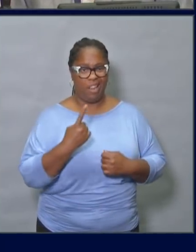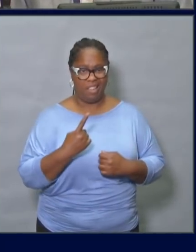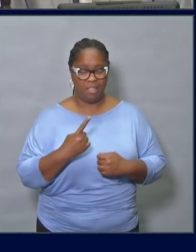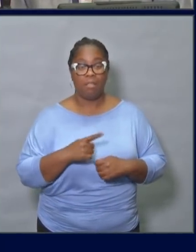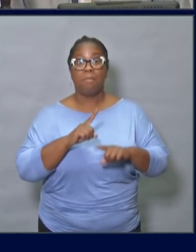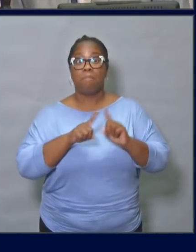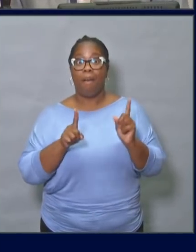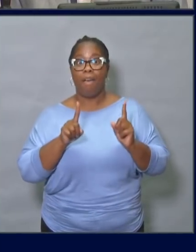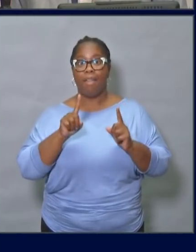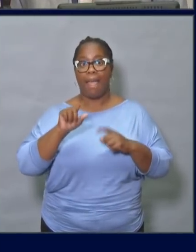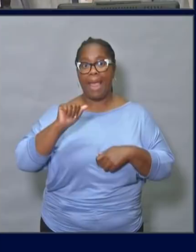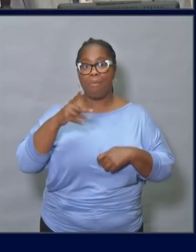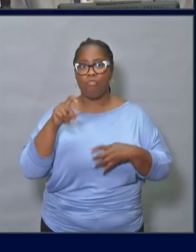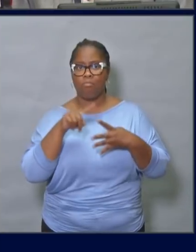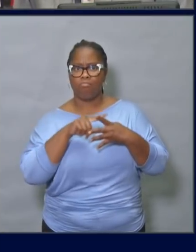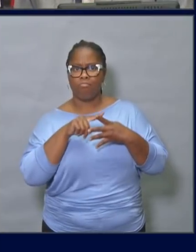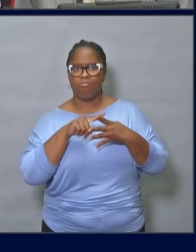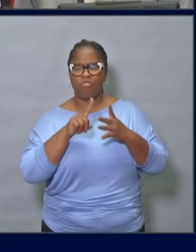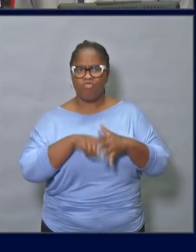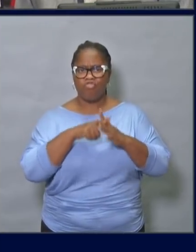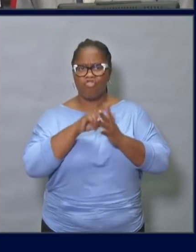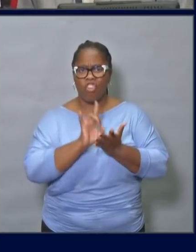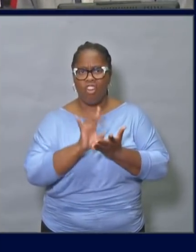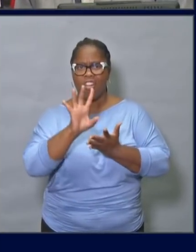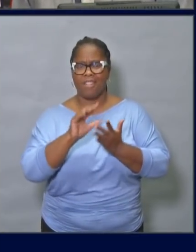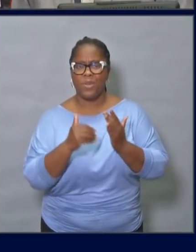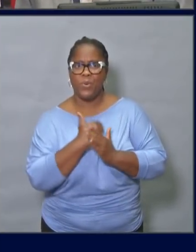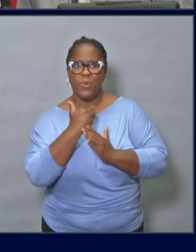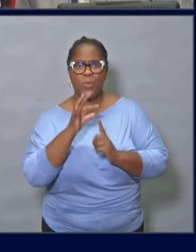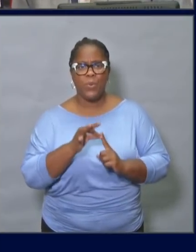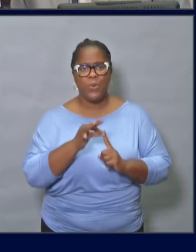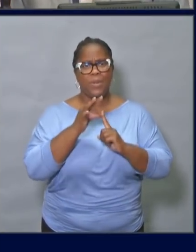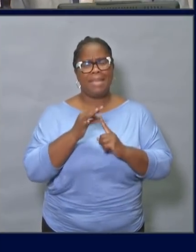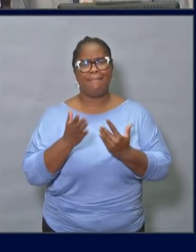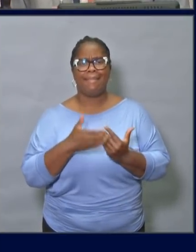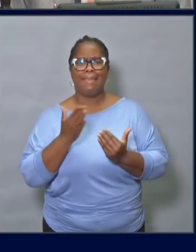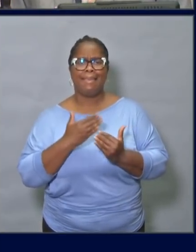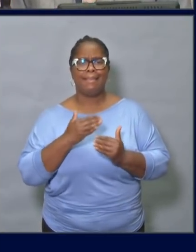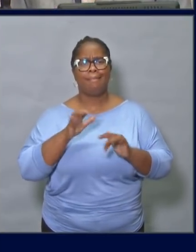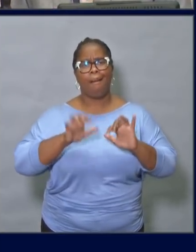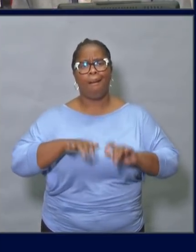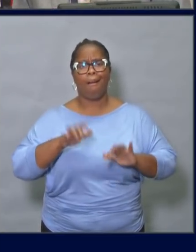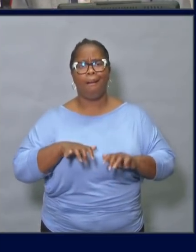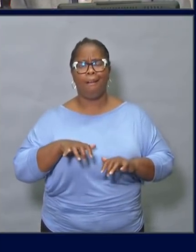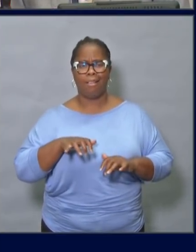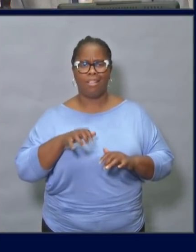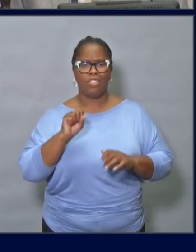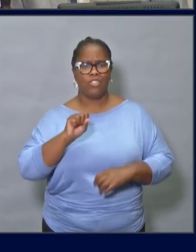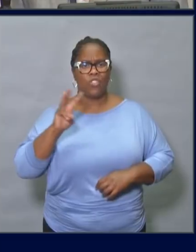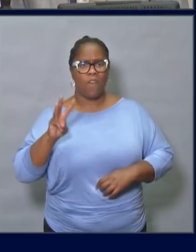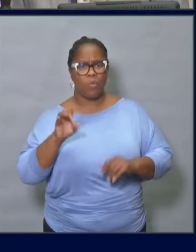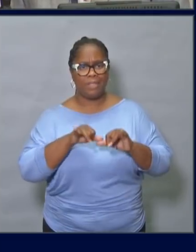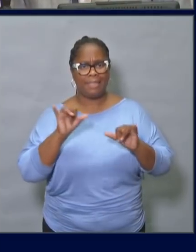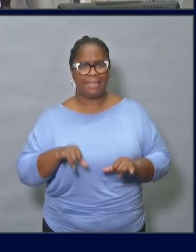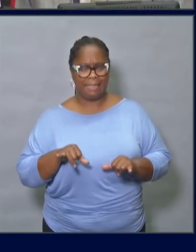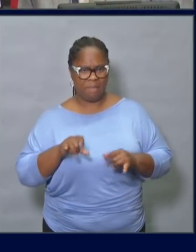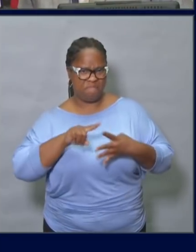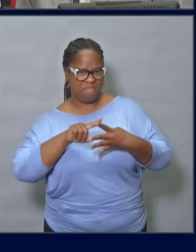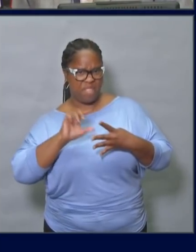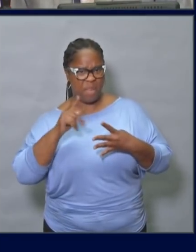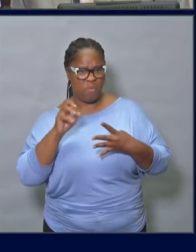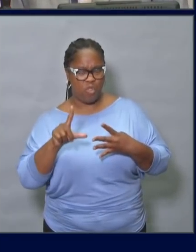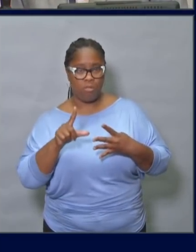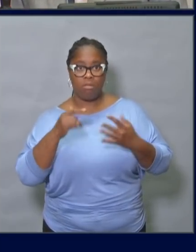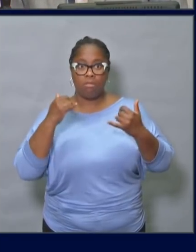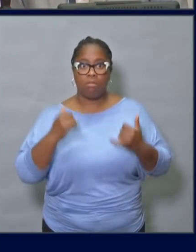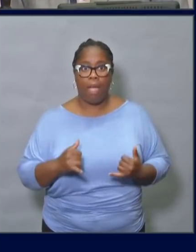and easier-to-use software program to facilitate the ability of hundreds and now thousands of contact tracers to be able